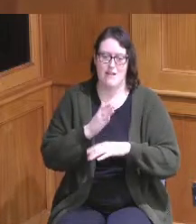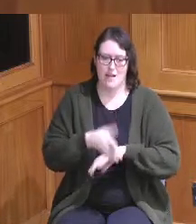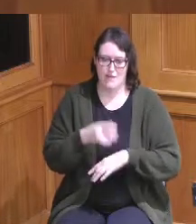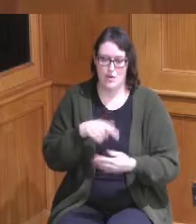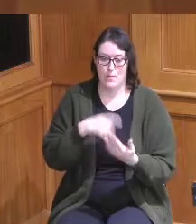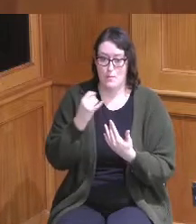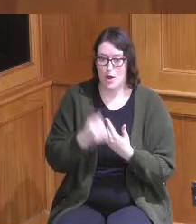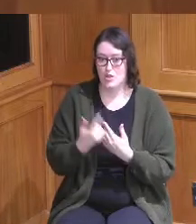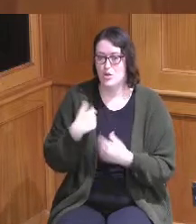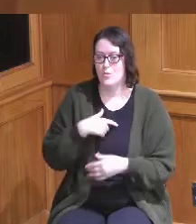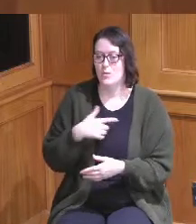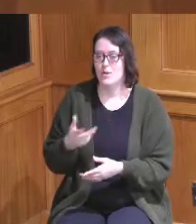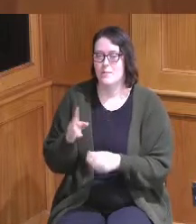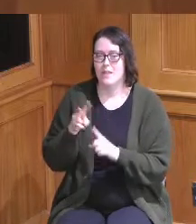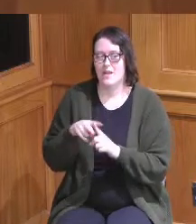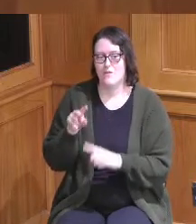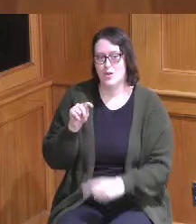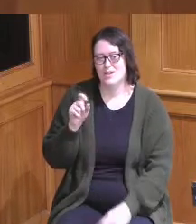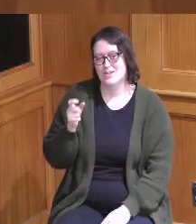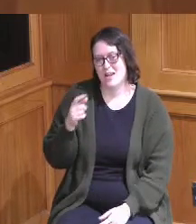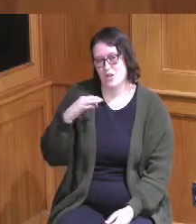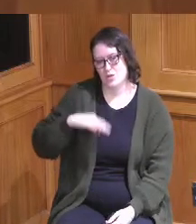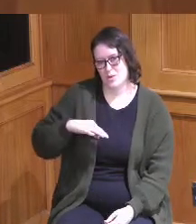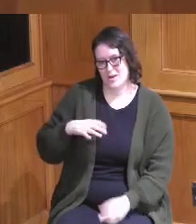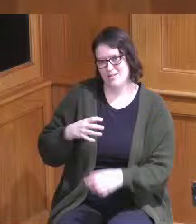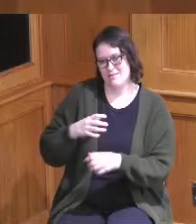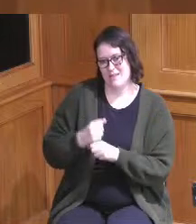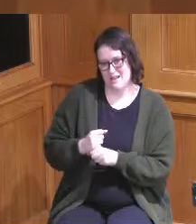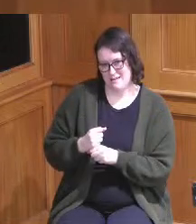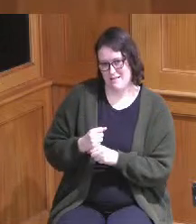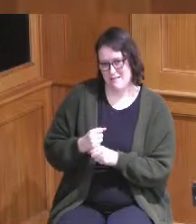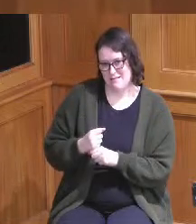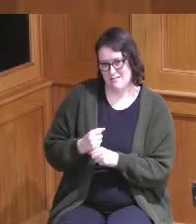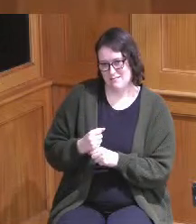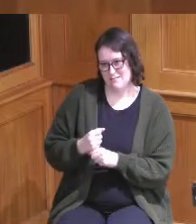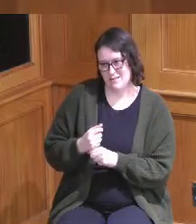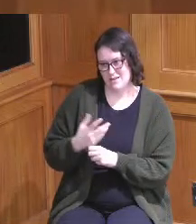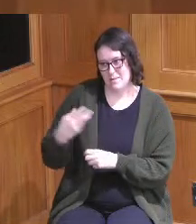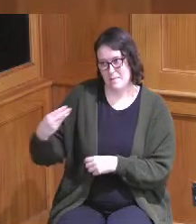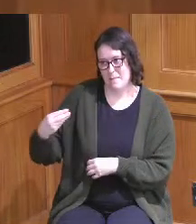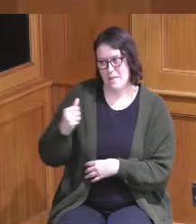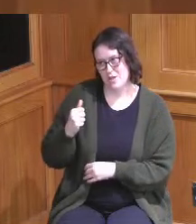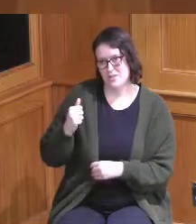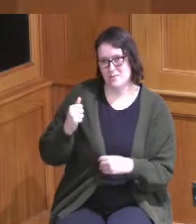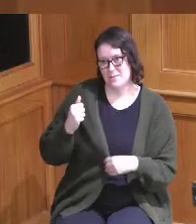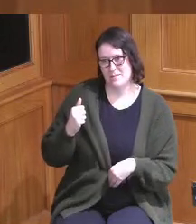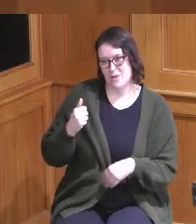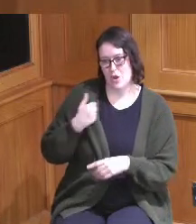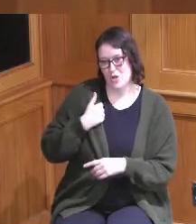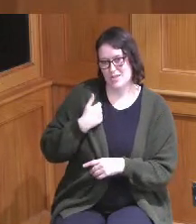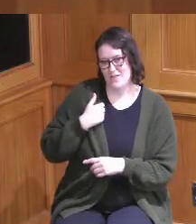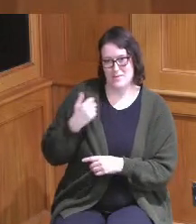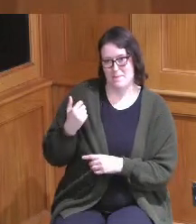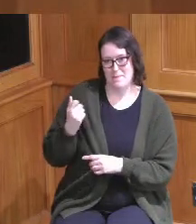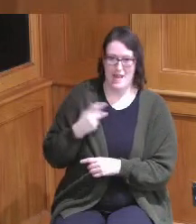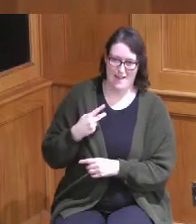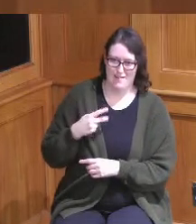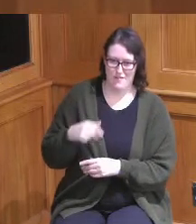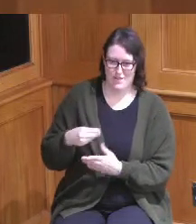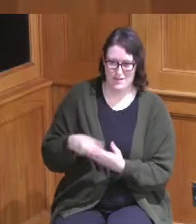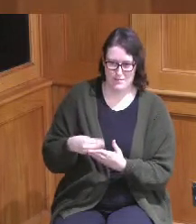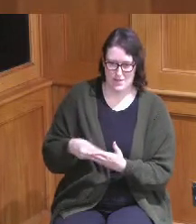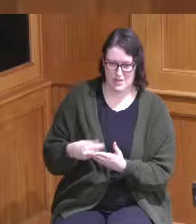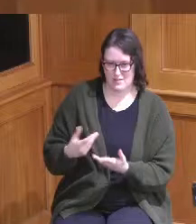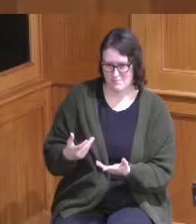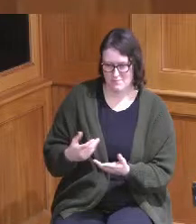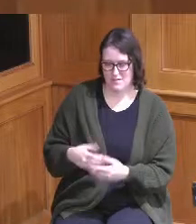completed, apply for a tax credit to receive and ultimately reimburse ourselves for the money we've put forward for this project. You're